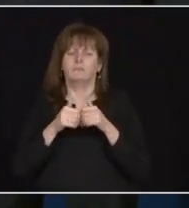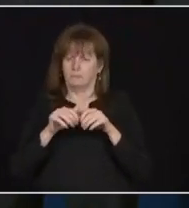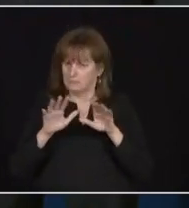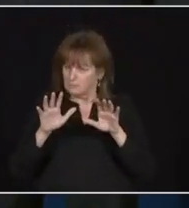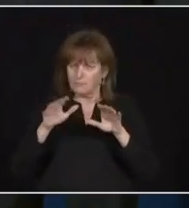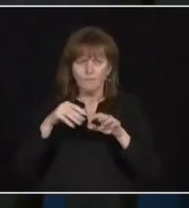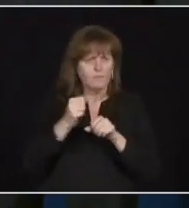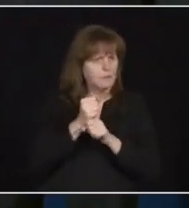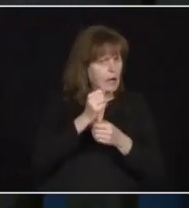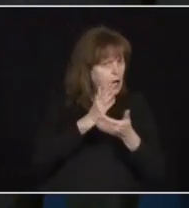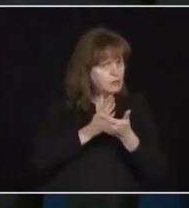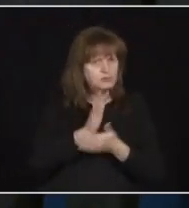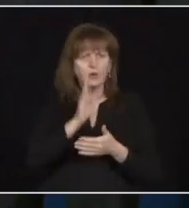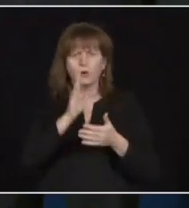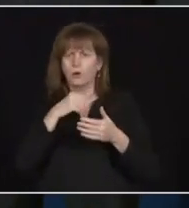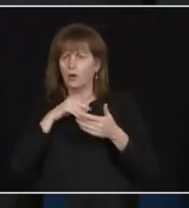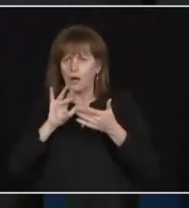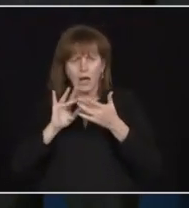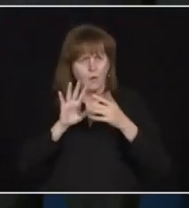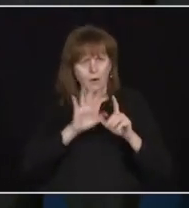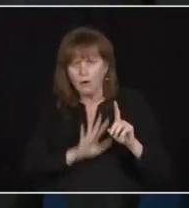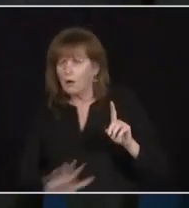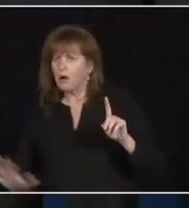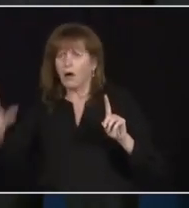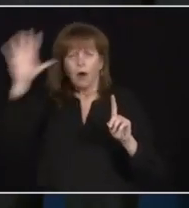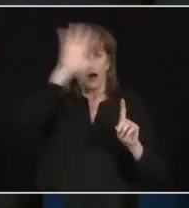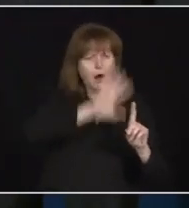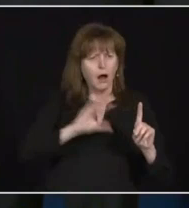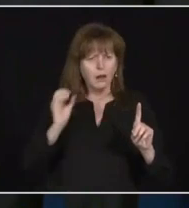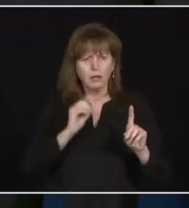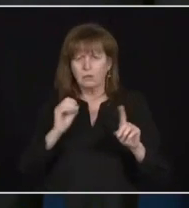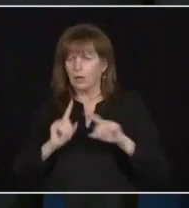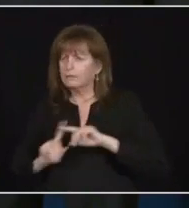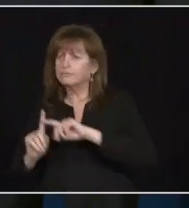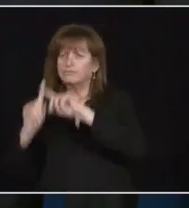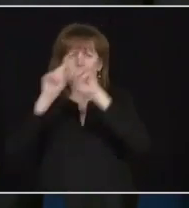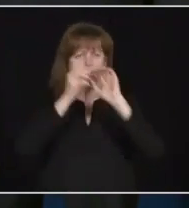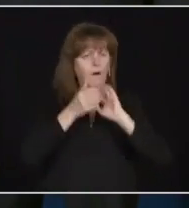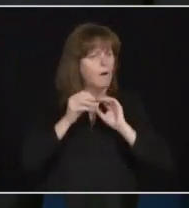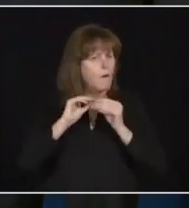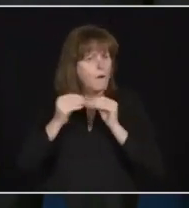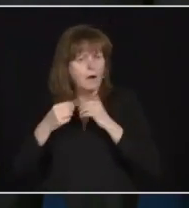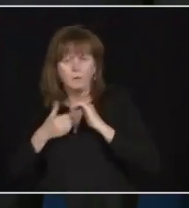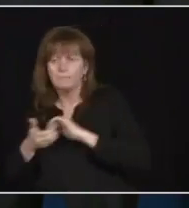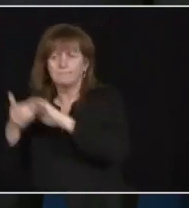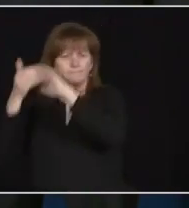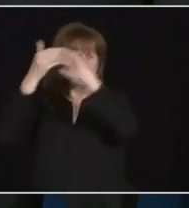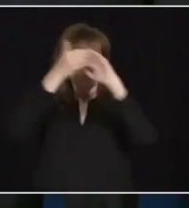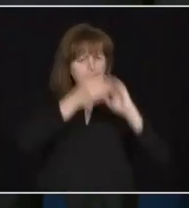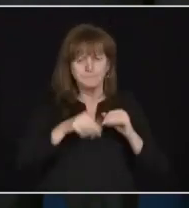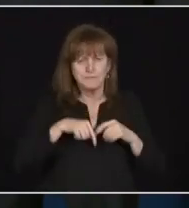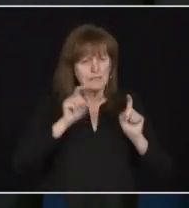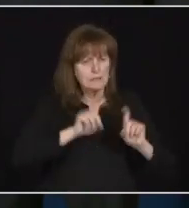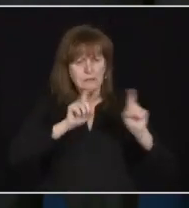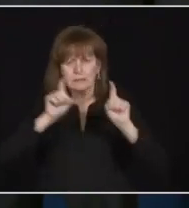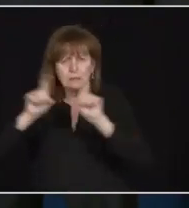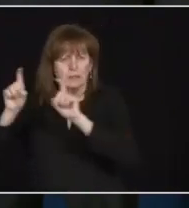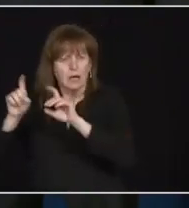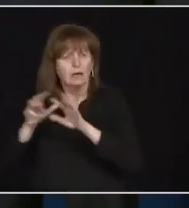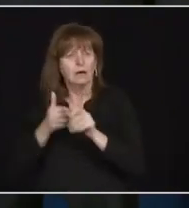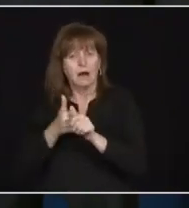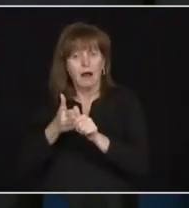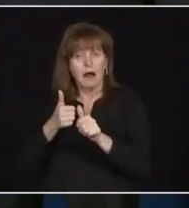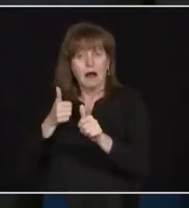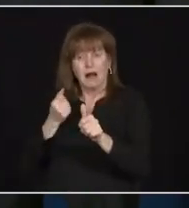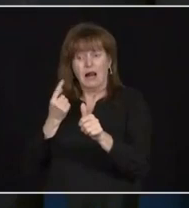network that includes over 20 organizations. This has allowed us to eliminate the backlog of 11,000 tests and